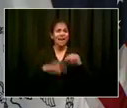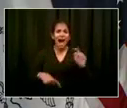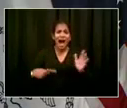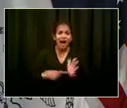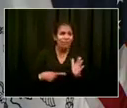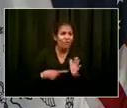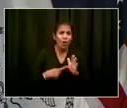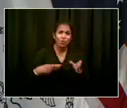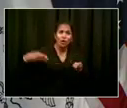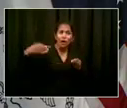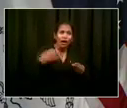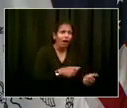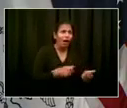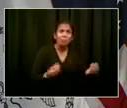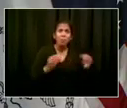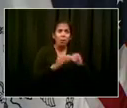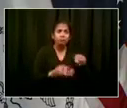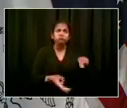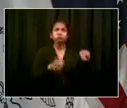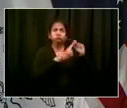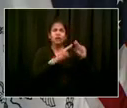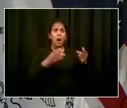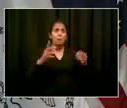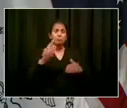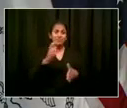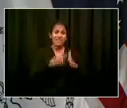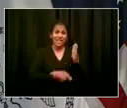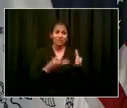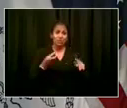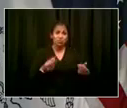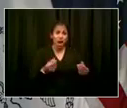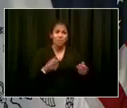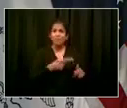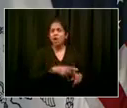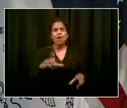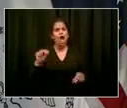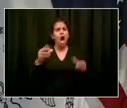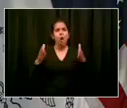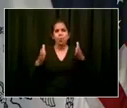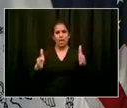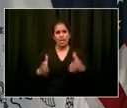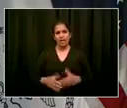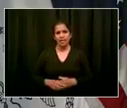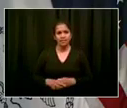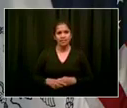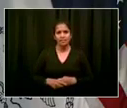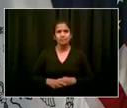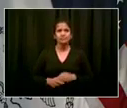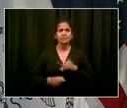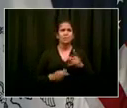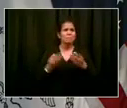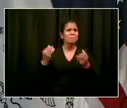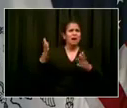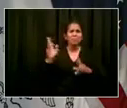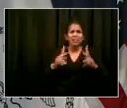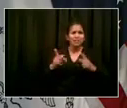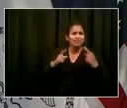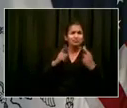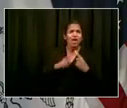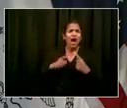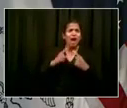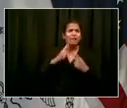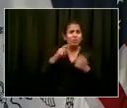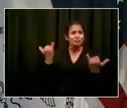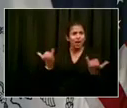So many people have been hurt by the coronavirus crisis, lost their jobs. So many families stretched thin. We